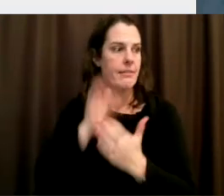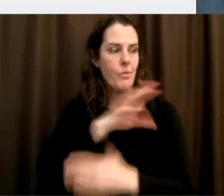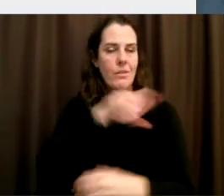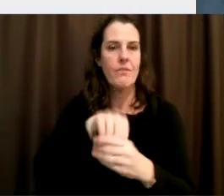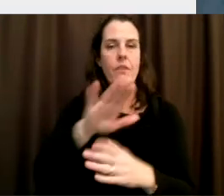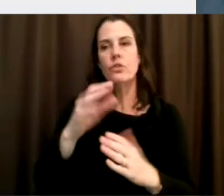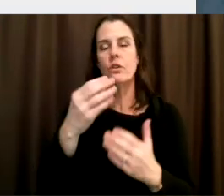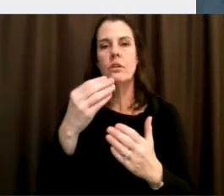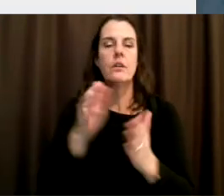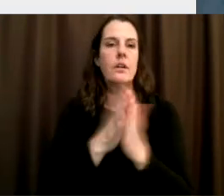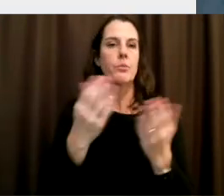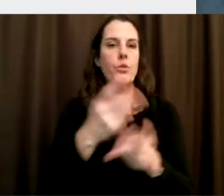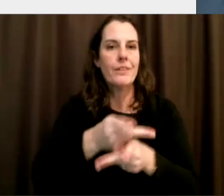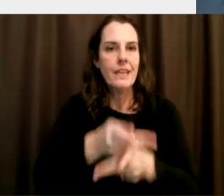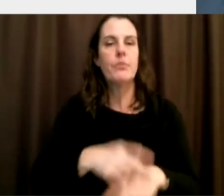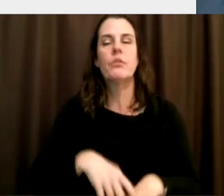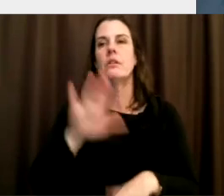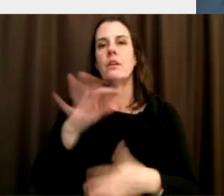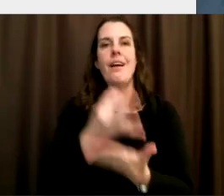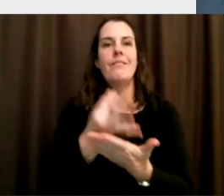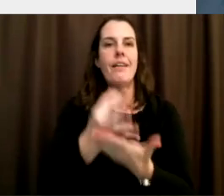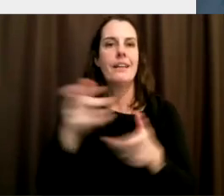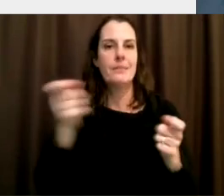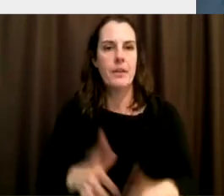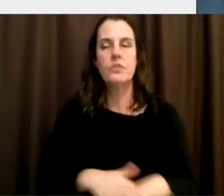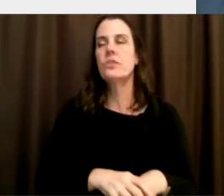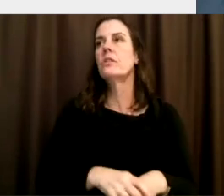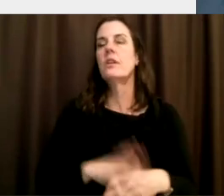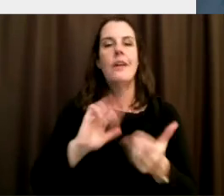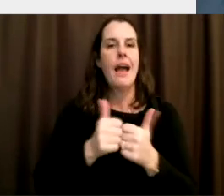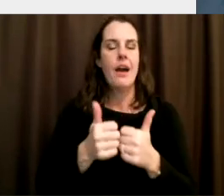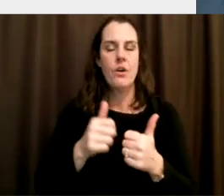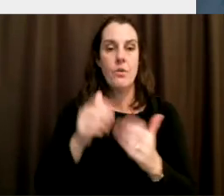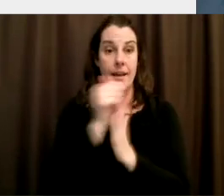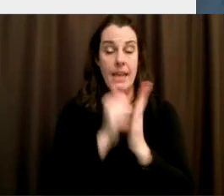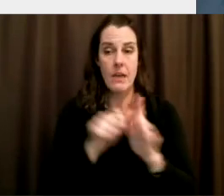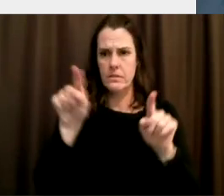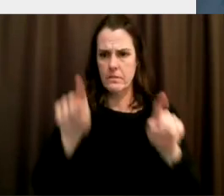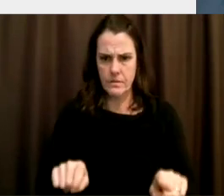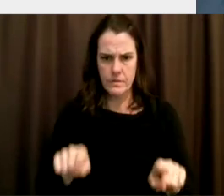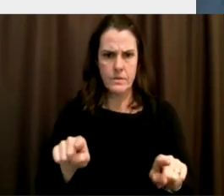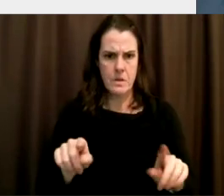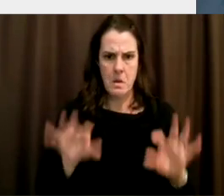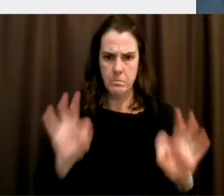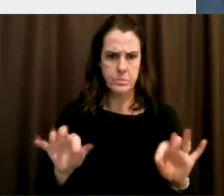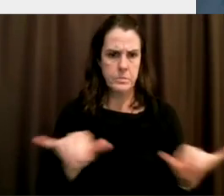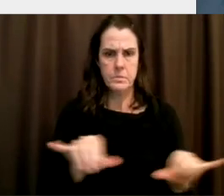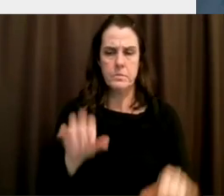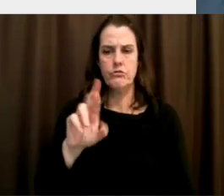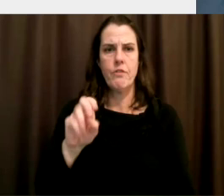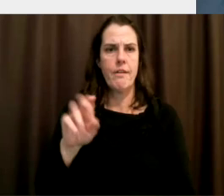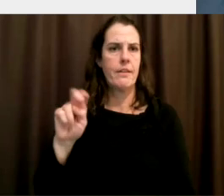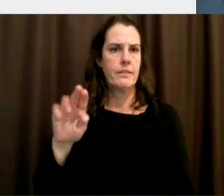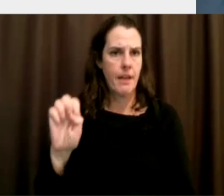your finance manager, reconciling accounts, and it's going to kind of outline, who reviews the reconciliation reports,